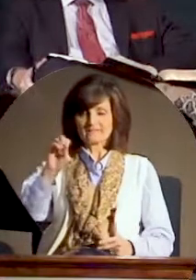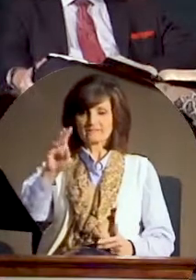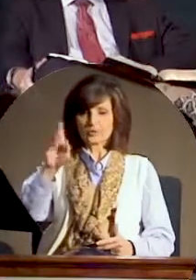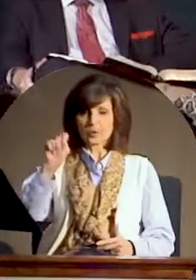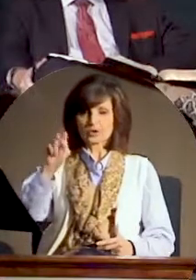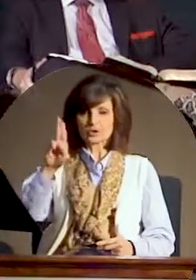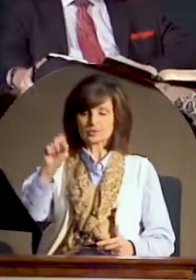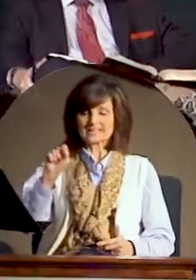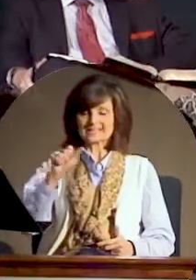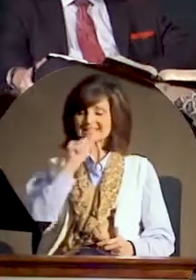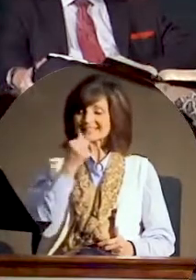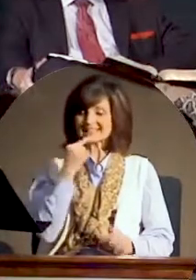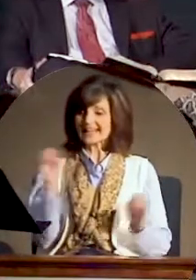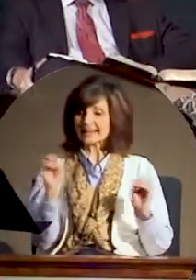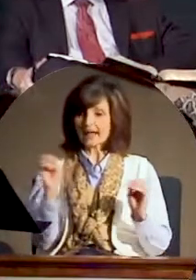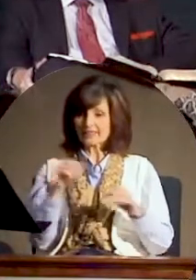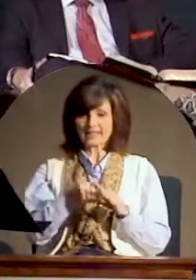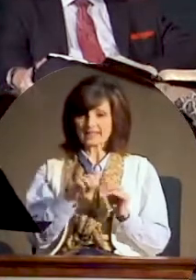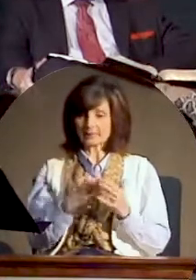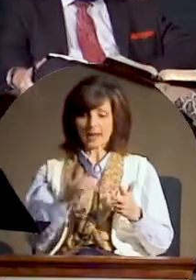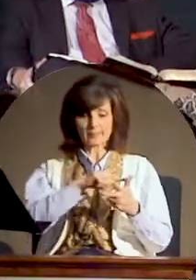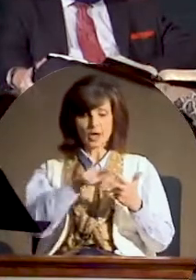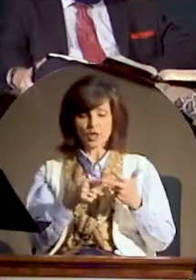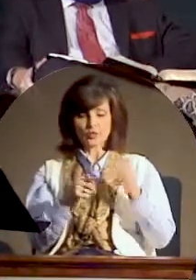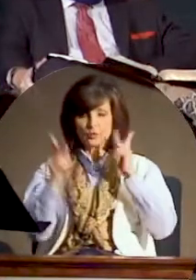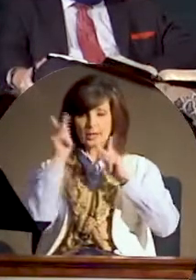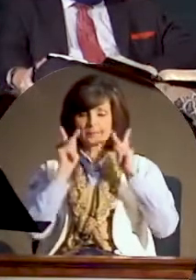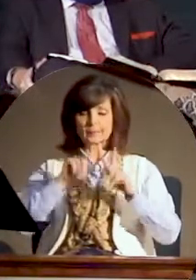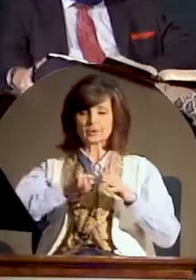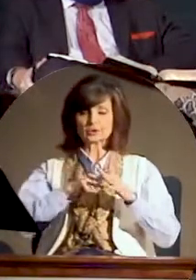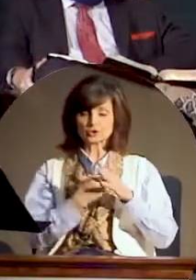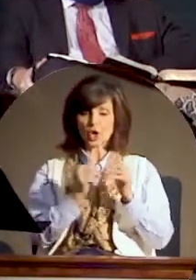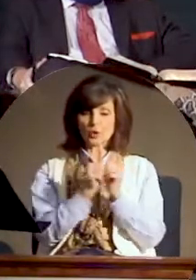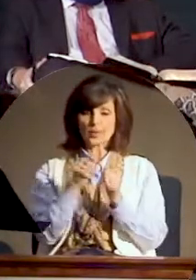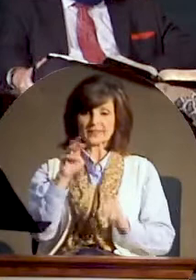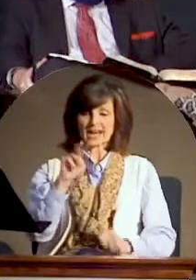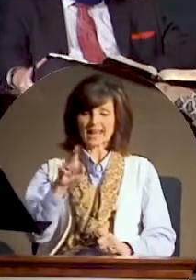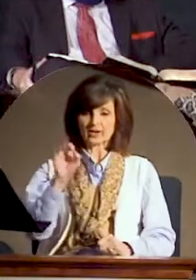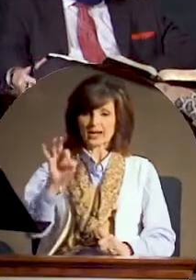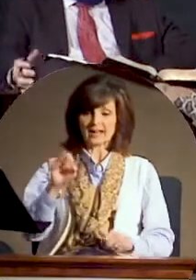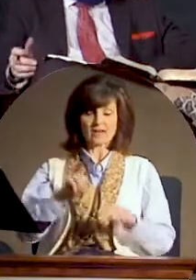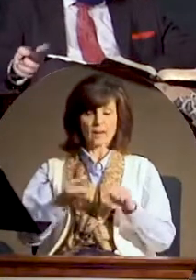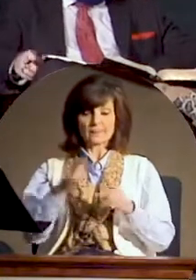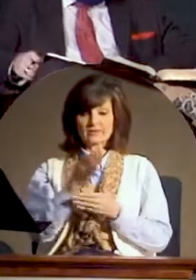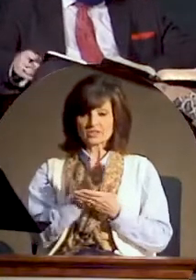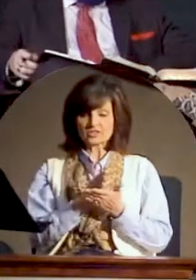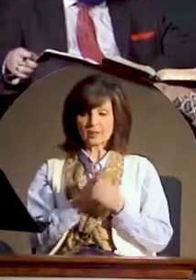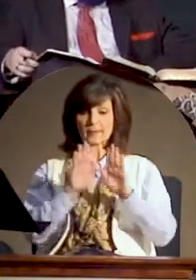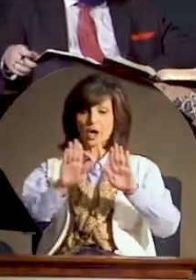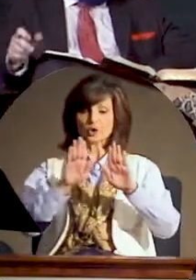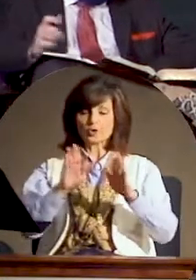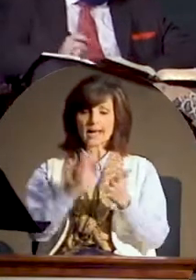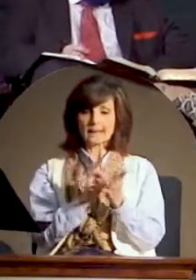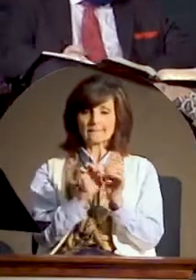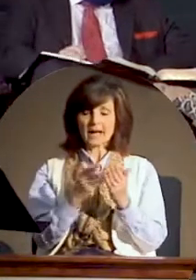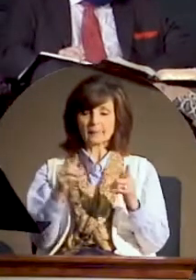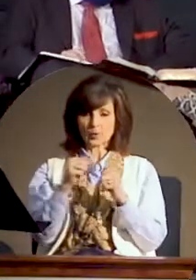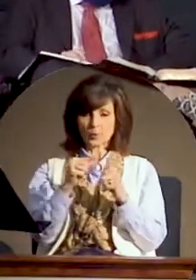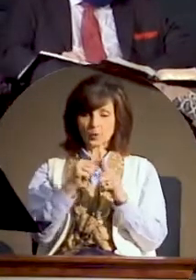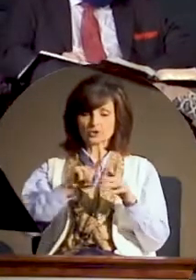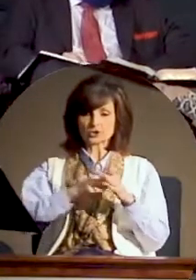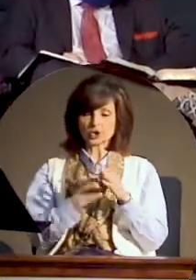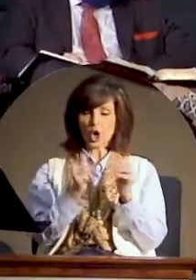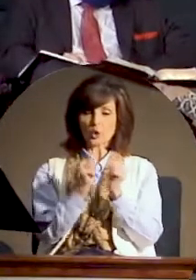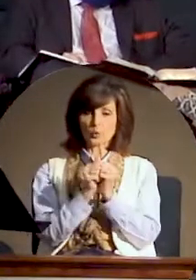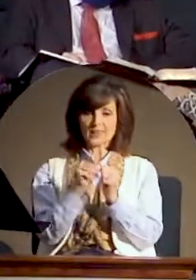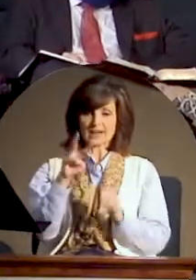in the Bible. Three people who began with the letter F. But there are some great Bible words that begin with the